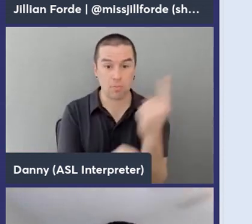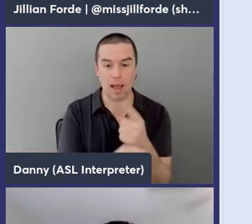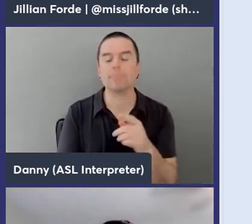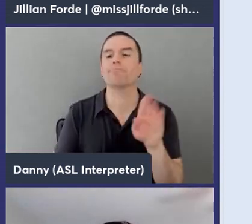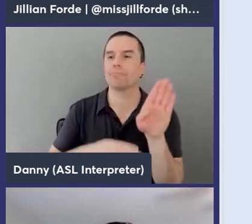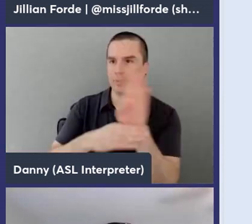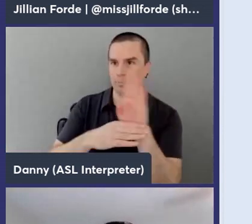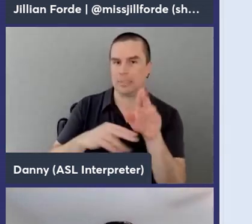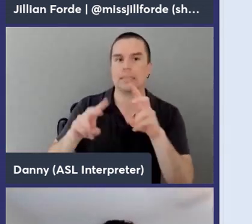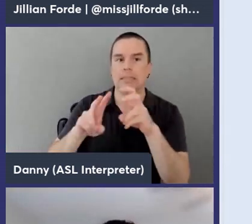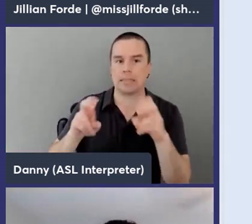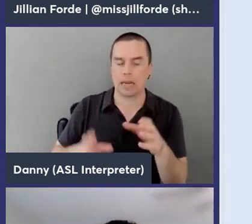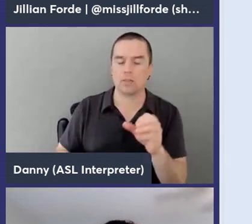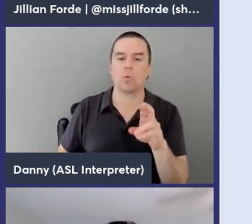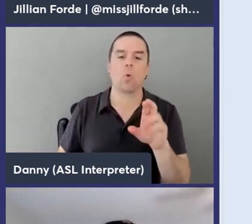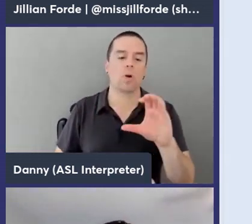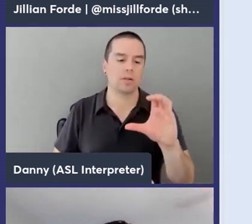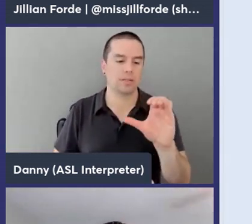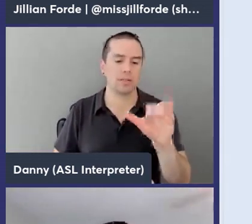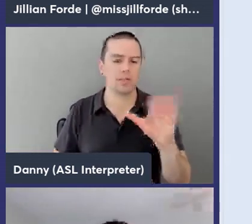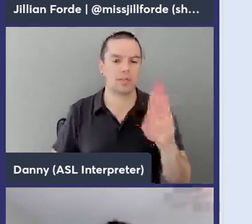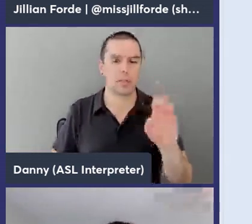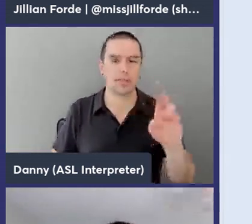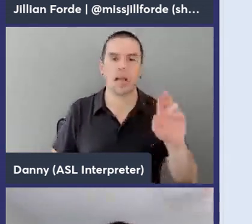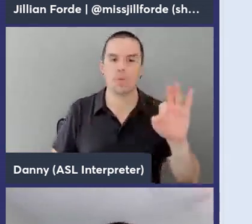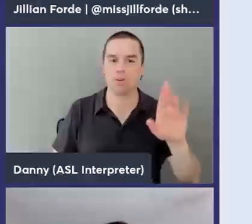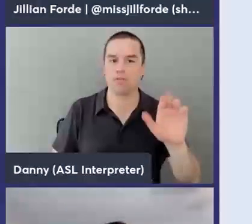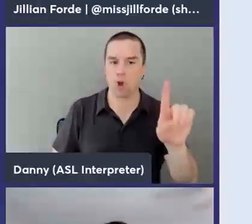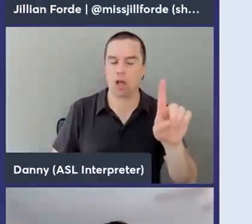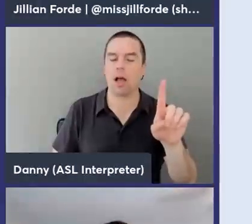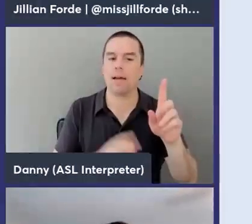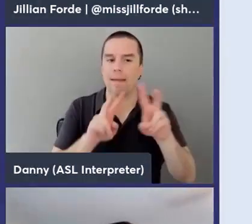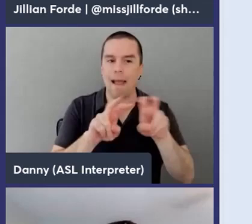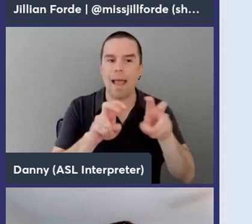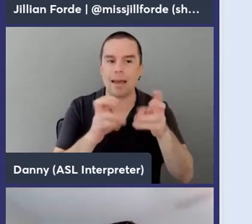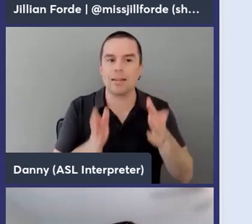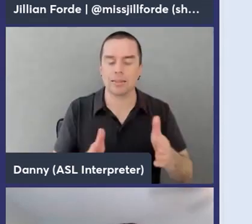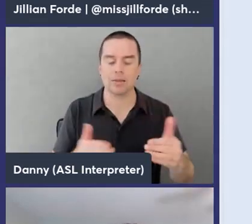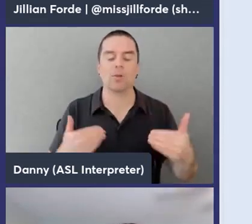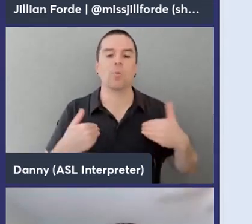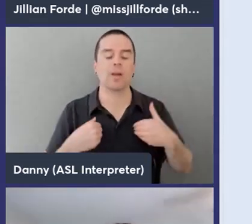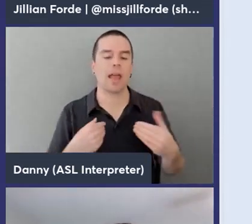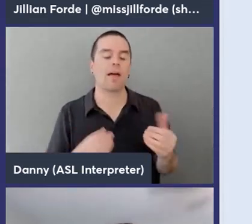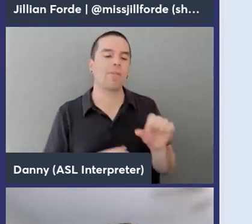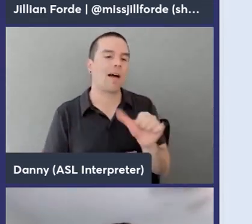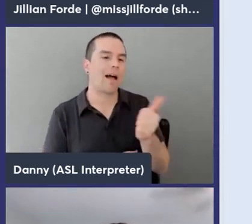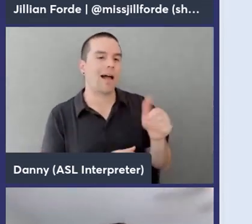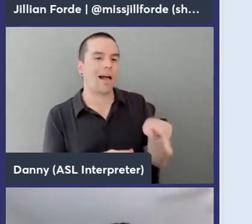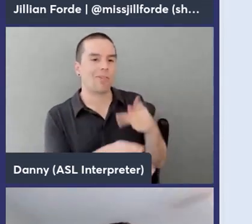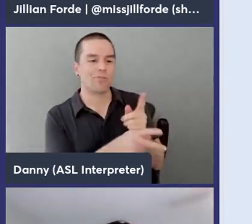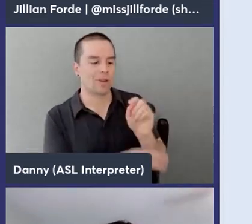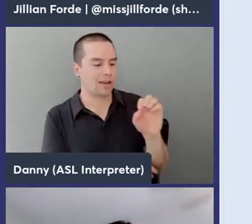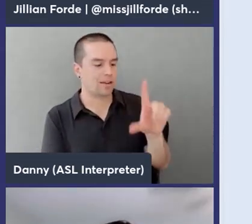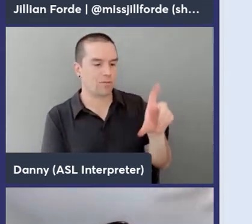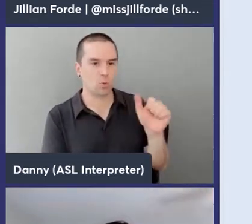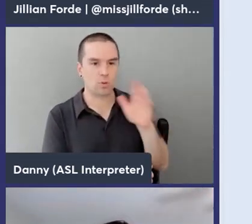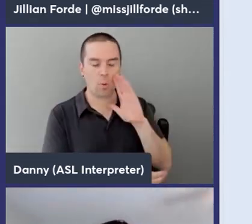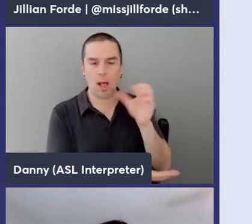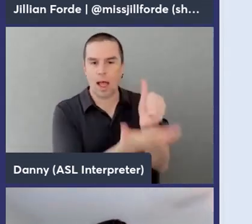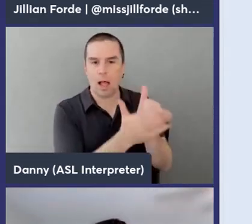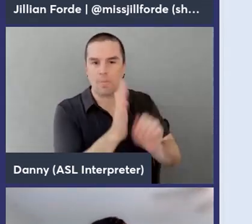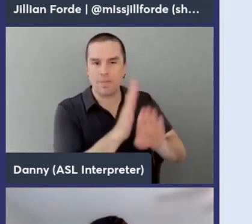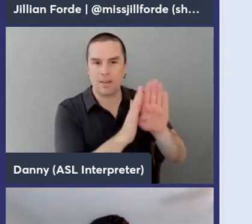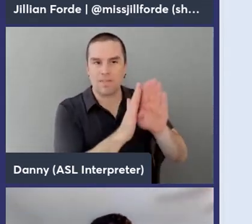mean, so we have a variety of other tooling out there that's more focused towards the developers to help them write their queries and visualize those